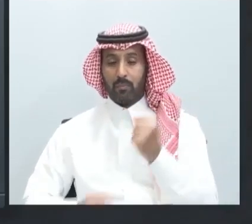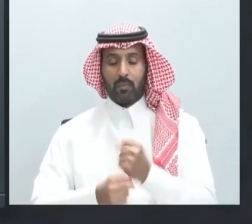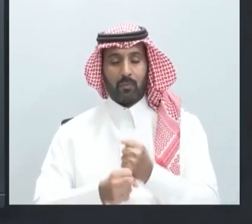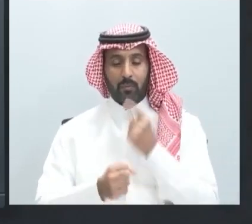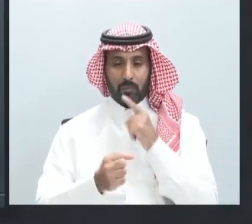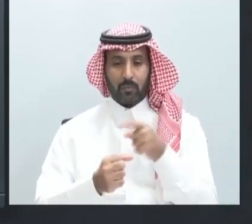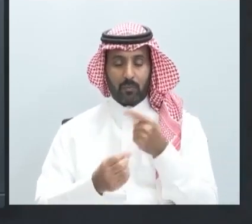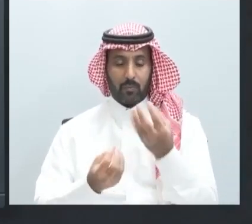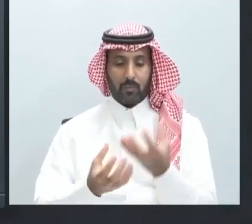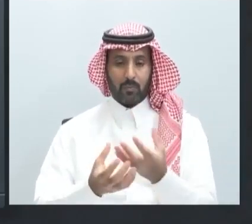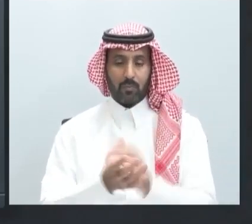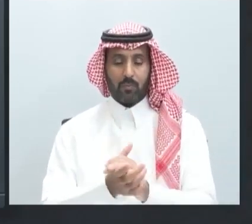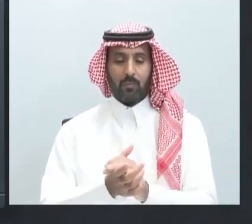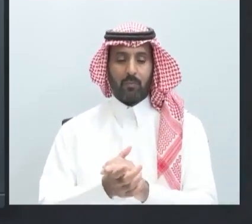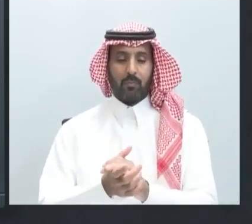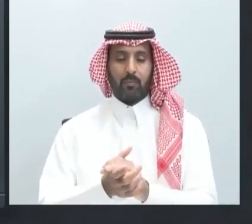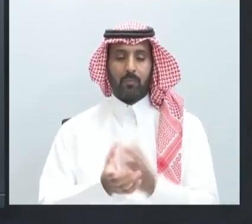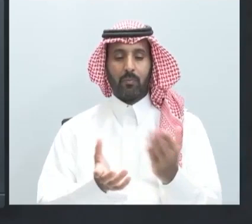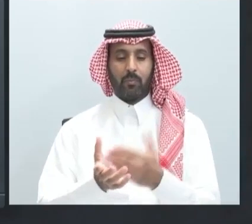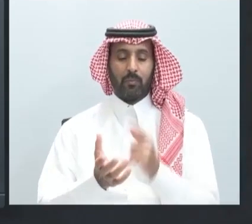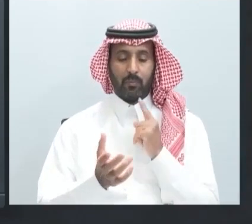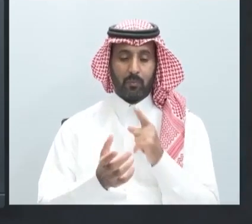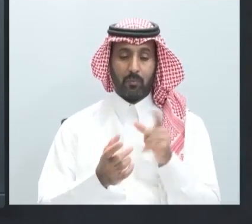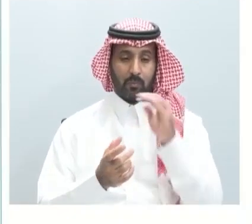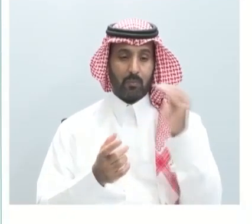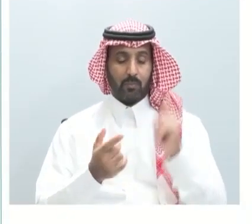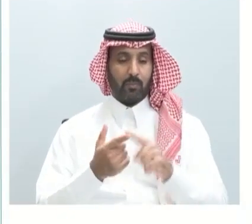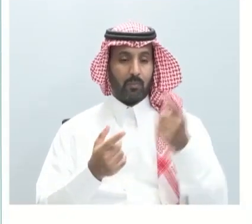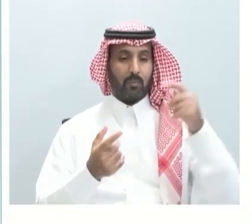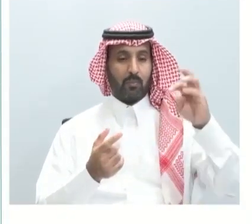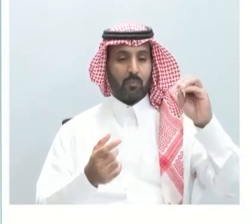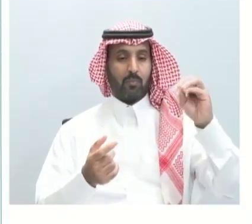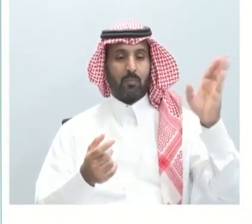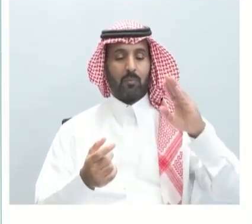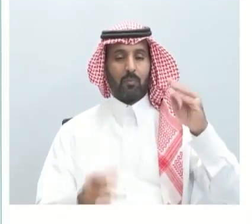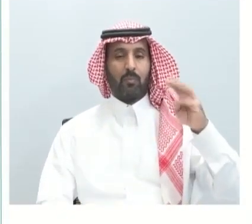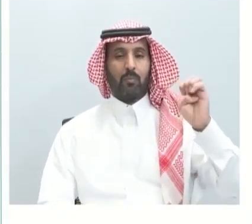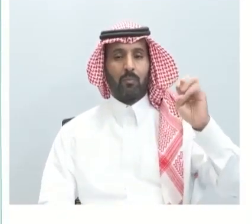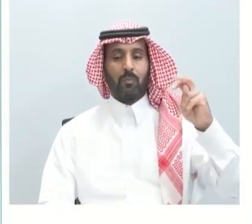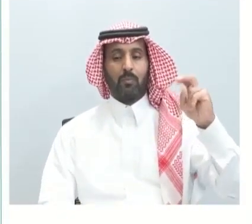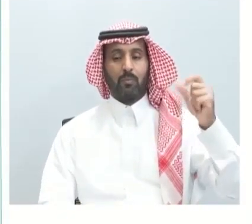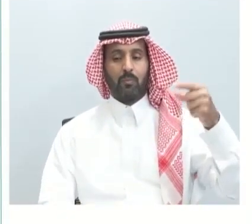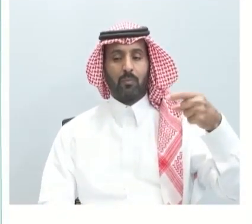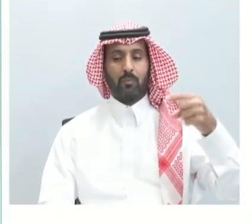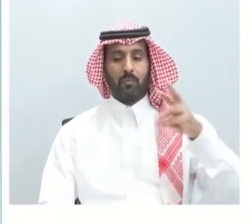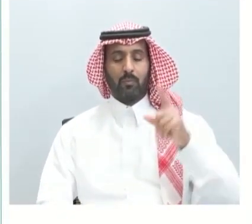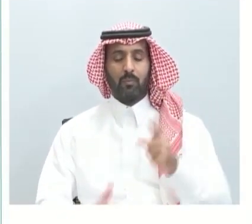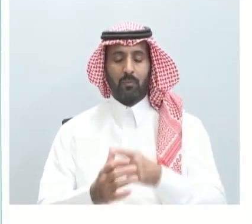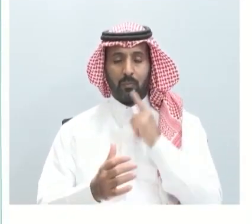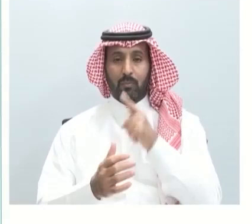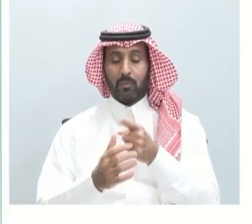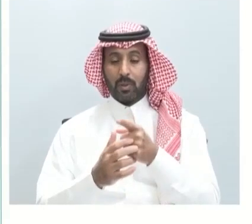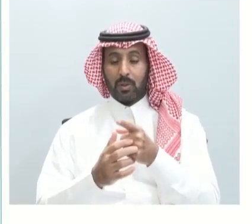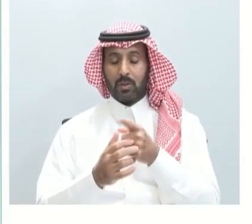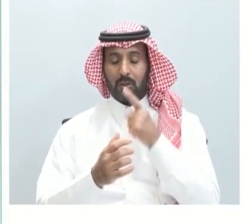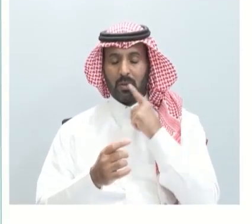have the correct amount of this thing. A phrase with two or enough can be followed by an infinitive phrase. For example, you're too